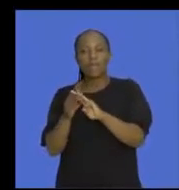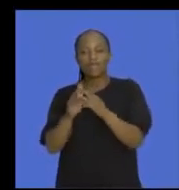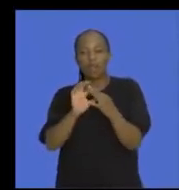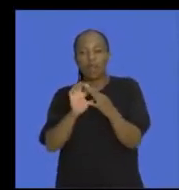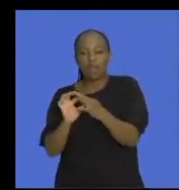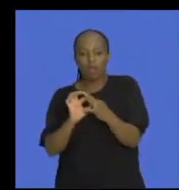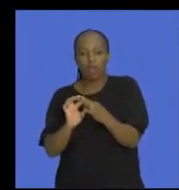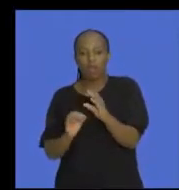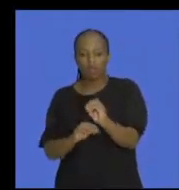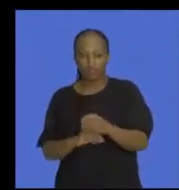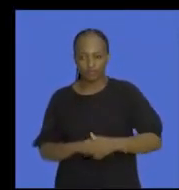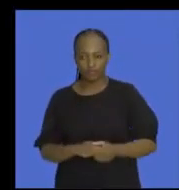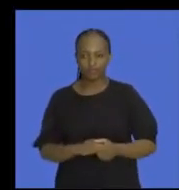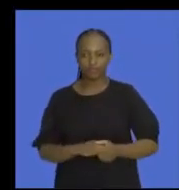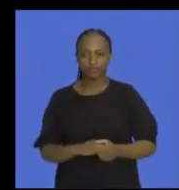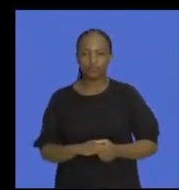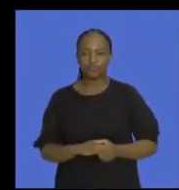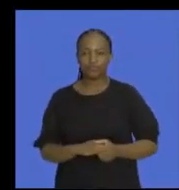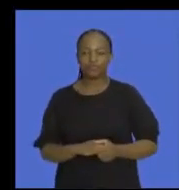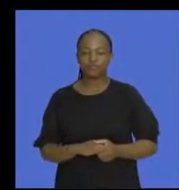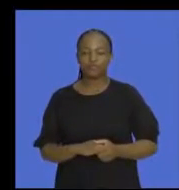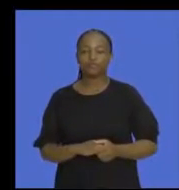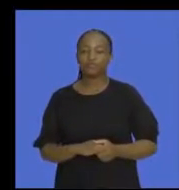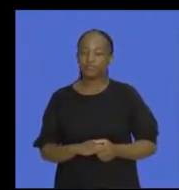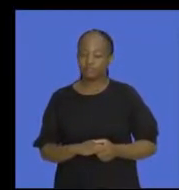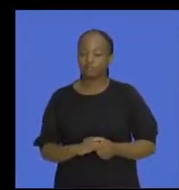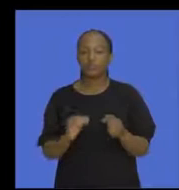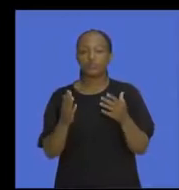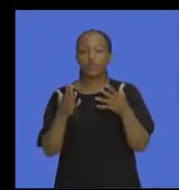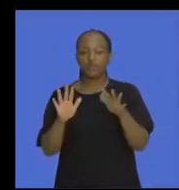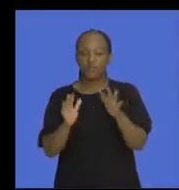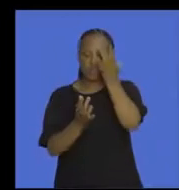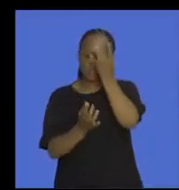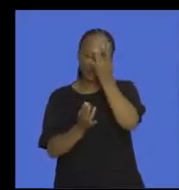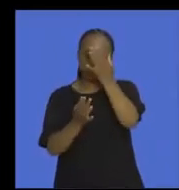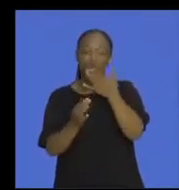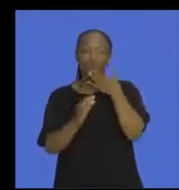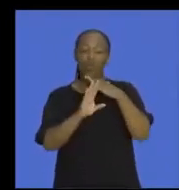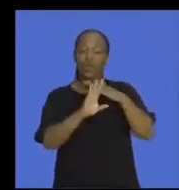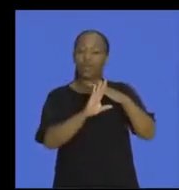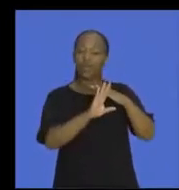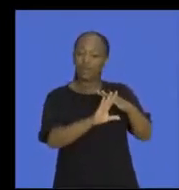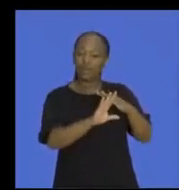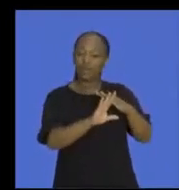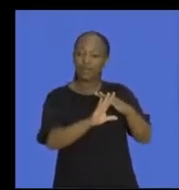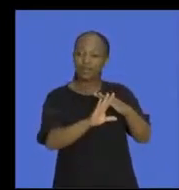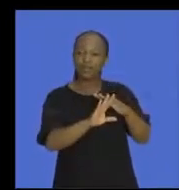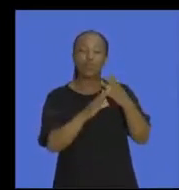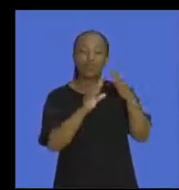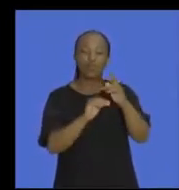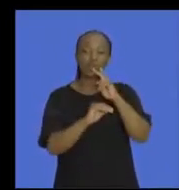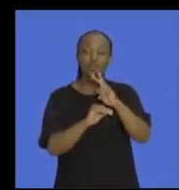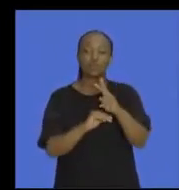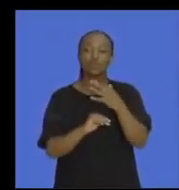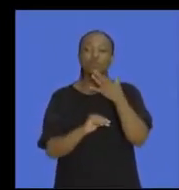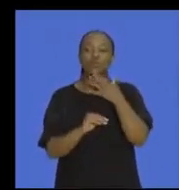that mathematical relationship as well, okay? Now, having said that, so for resistors in parallel, this